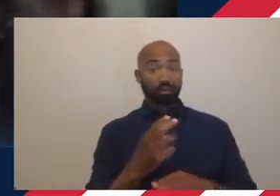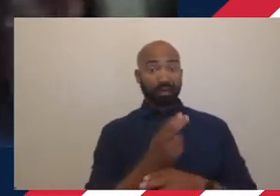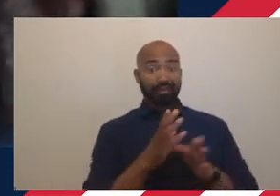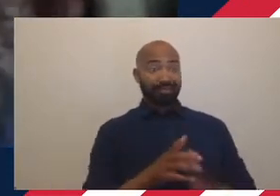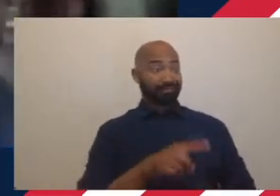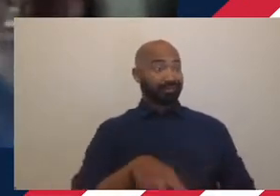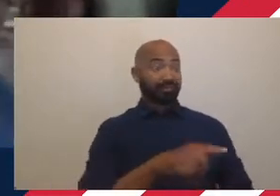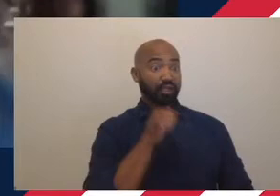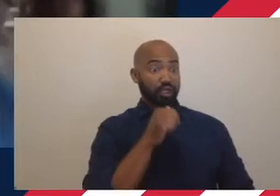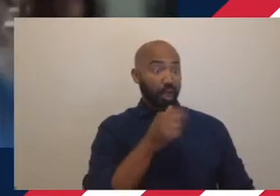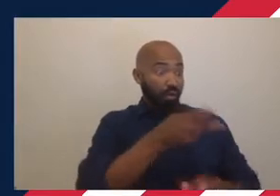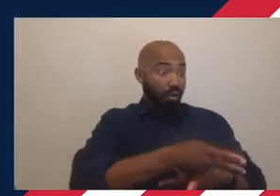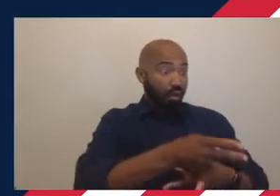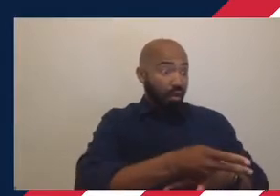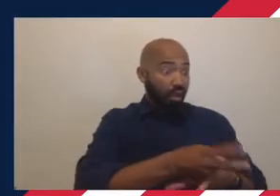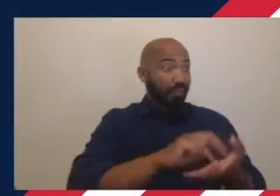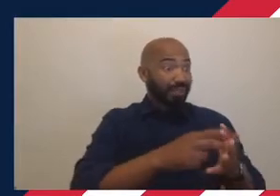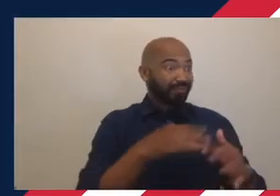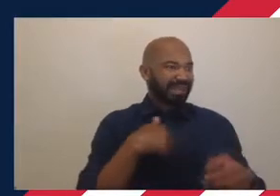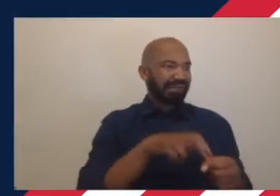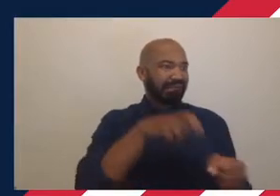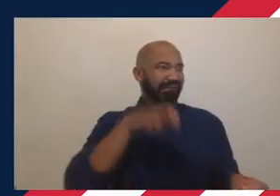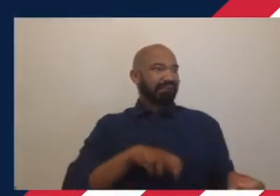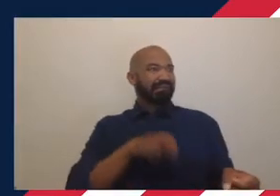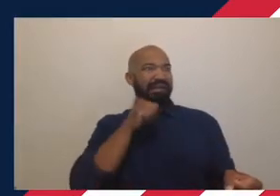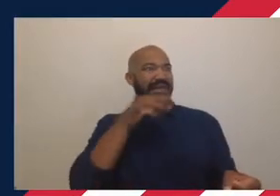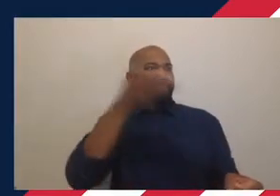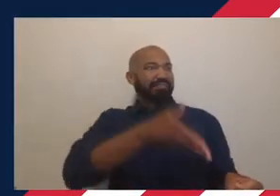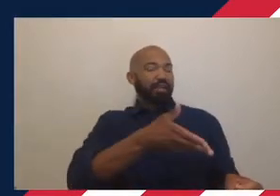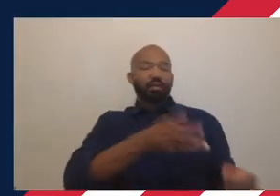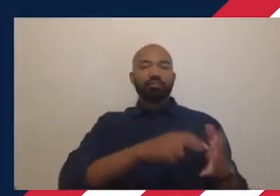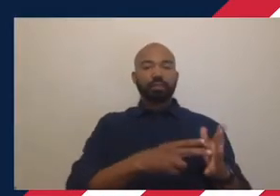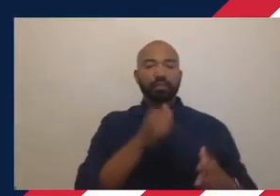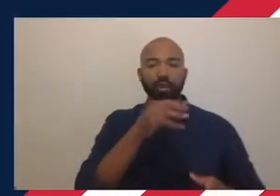care. Thank you.